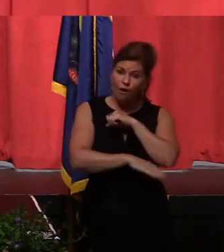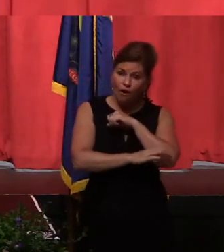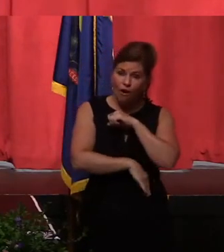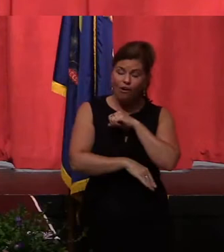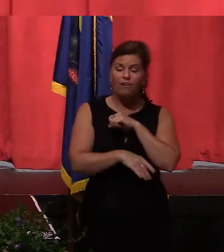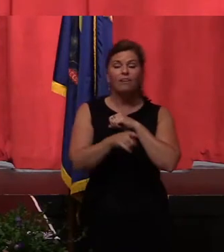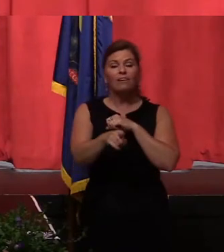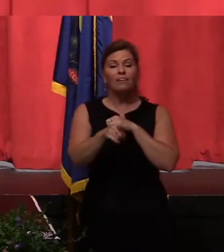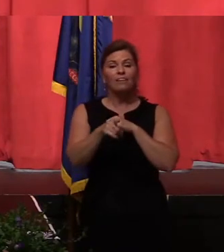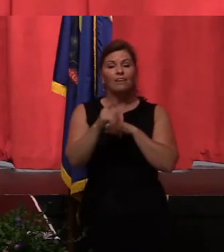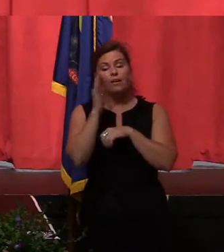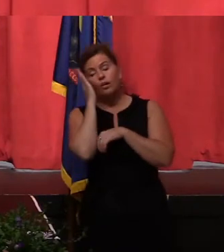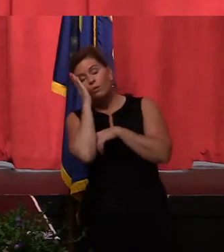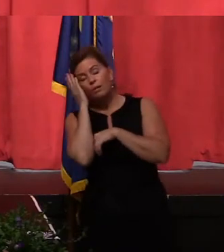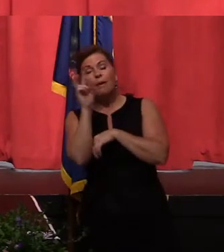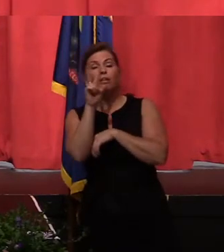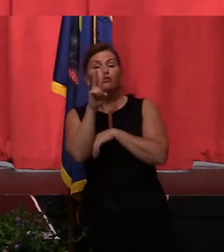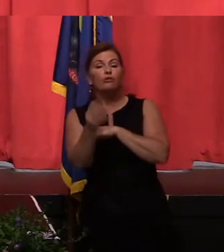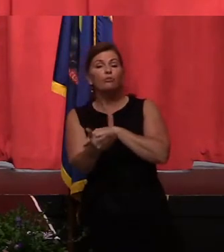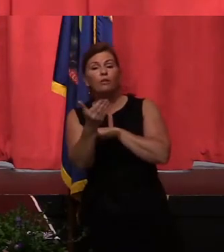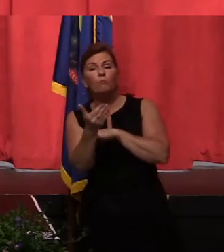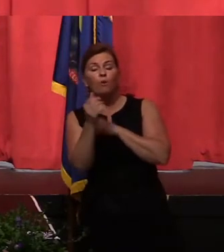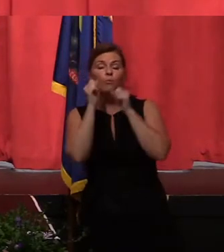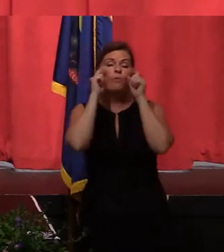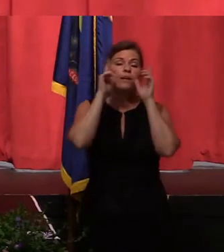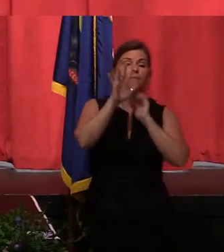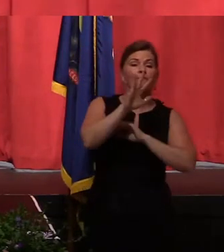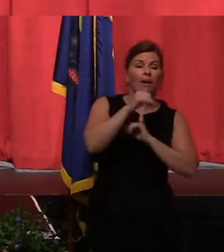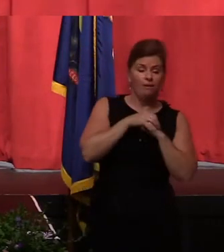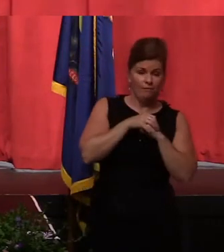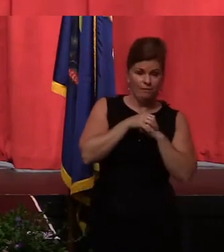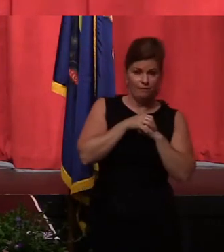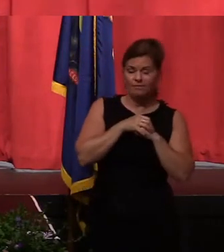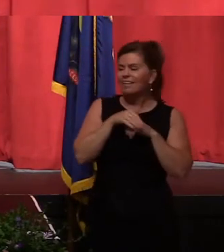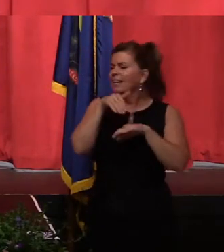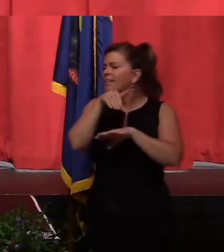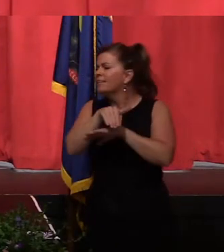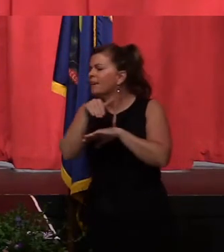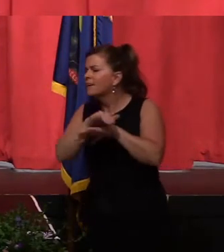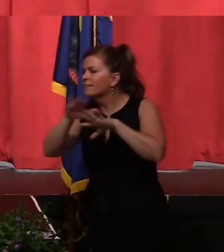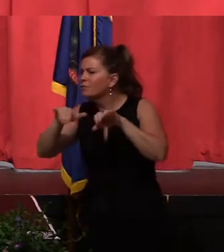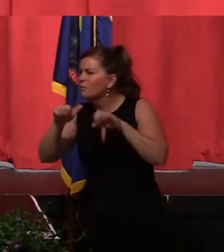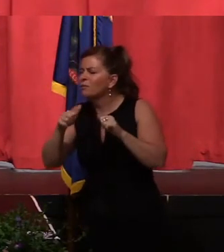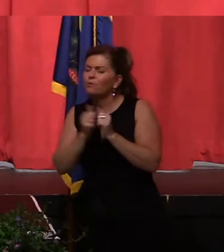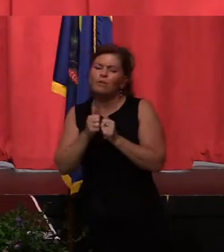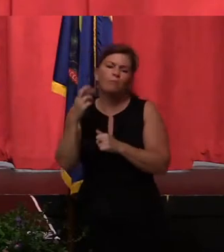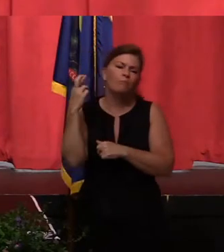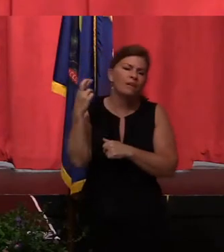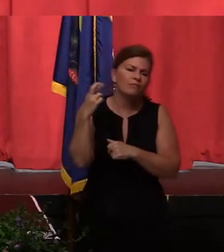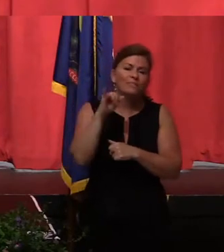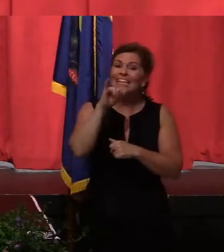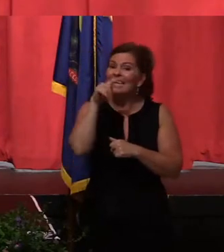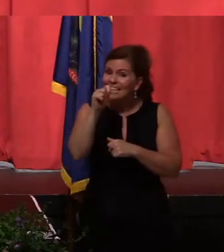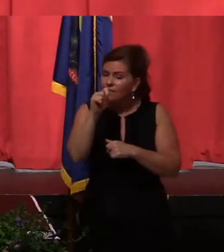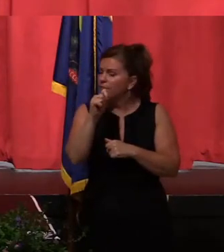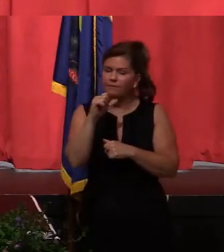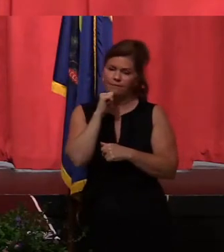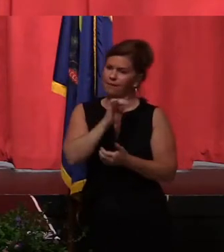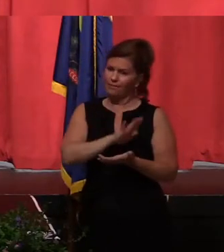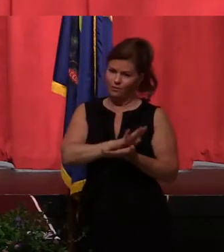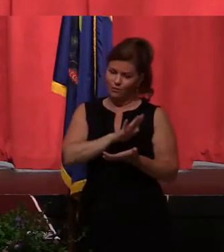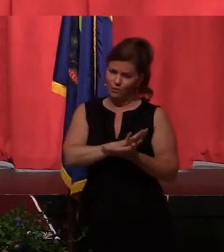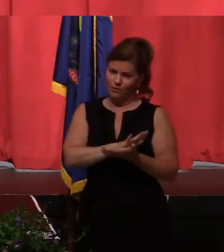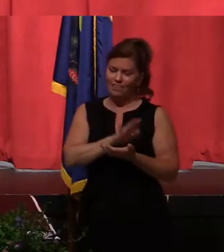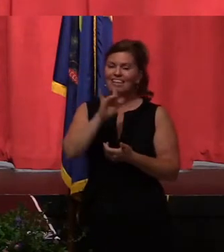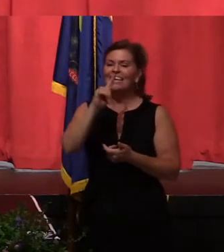to bed at 2 a.m. and waking up at 5. It was night swimming with your best friends. It was not school. It